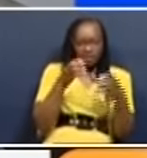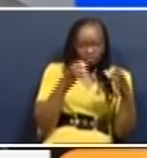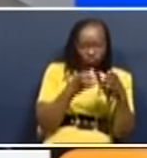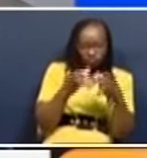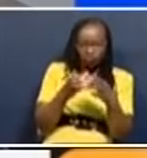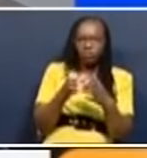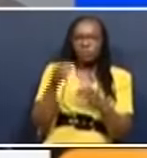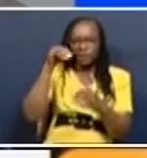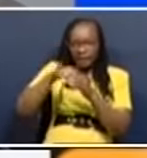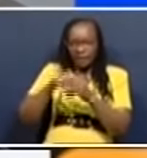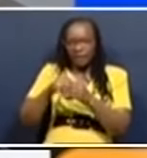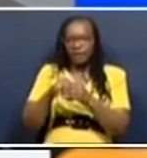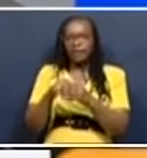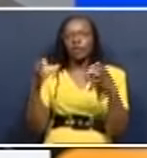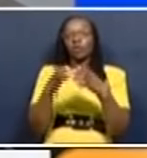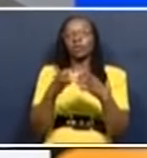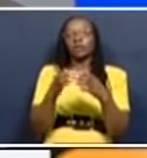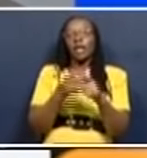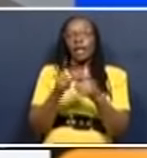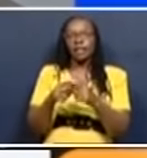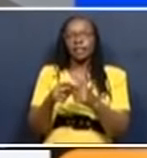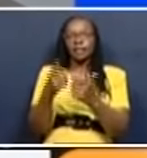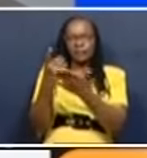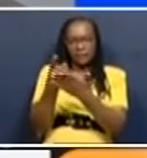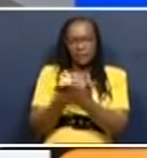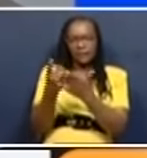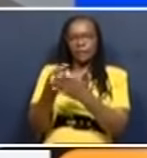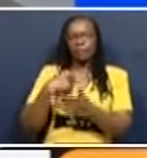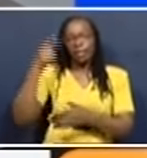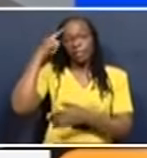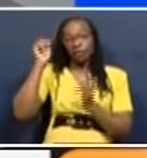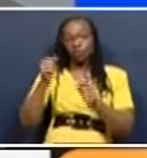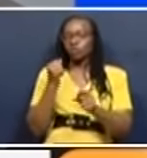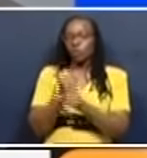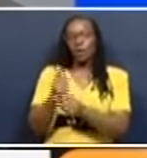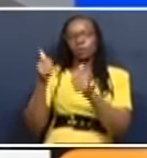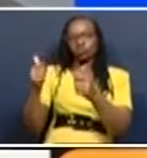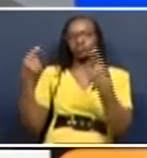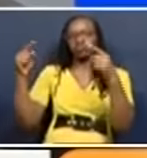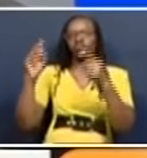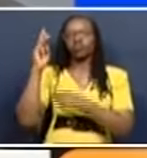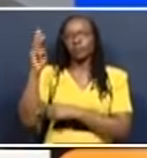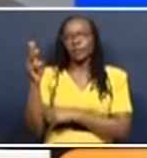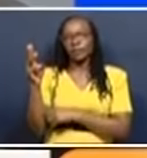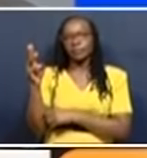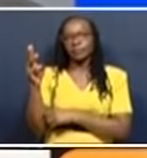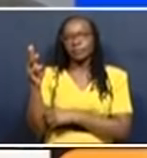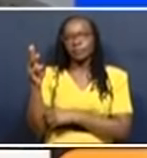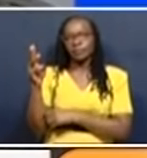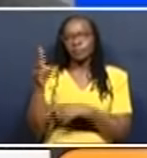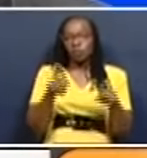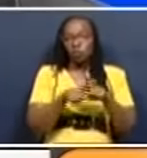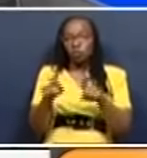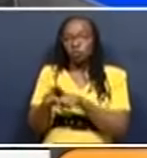to deliver on our mandates. I think it's possible. They are doing a good job. Mm-hmm. They are very capable down there. So it's a matter